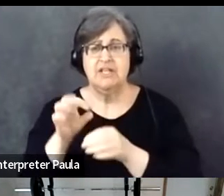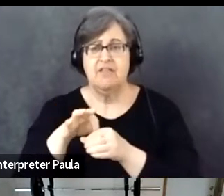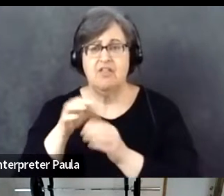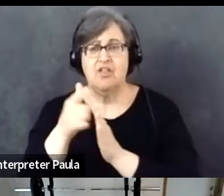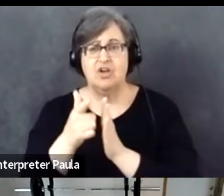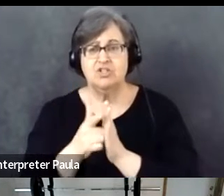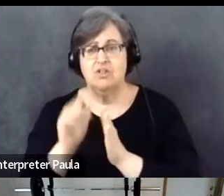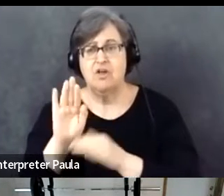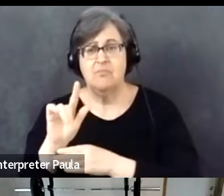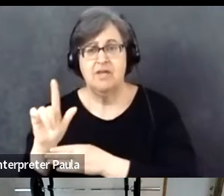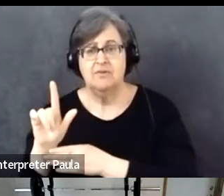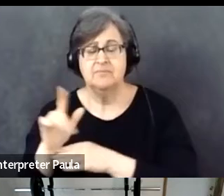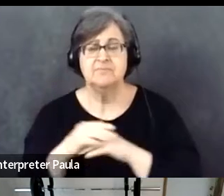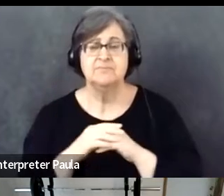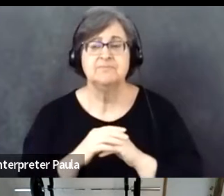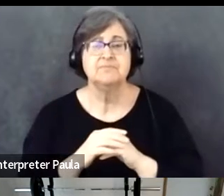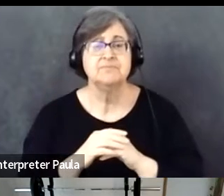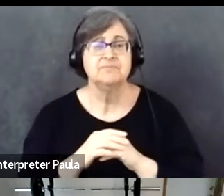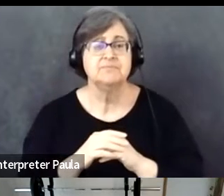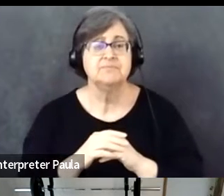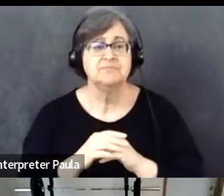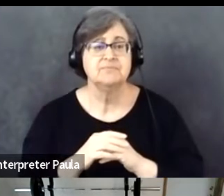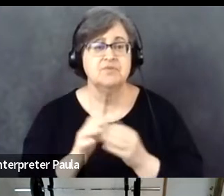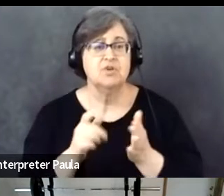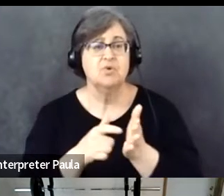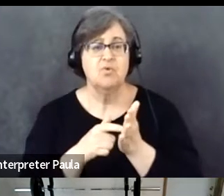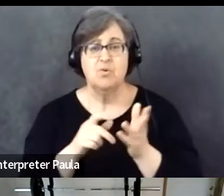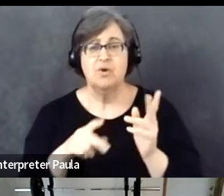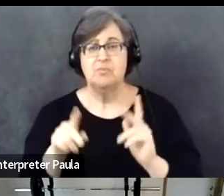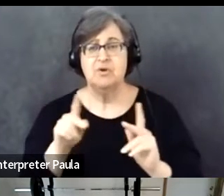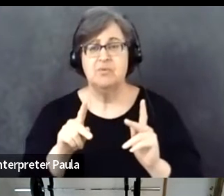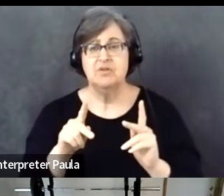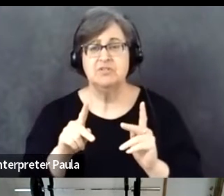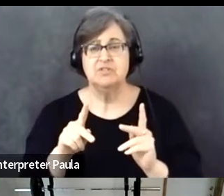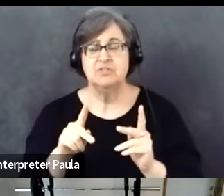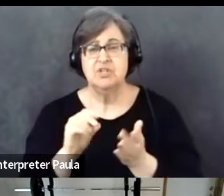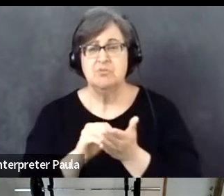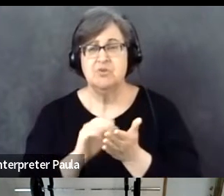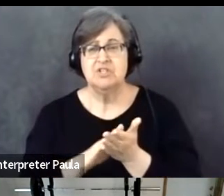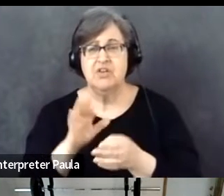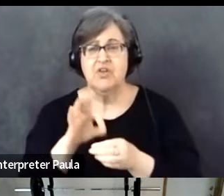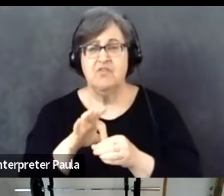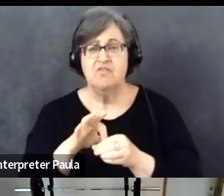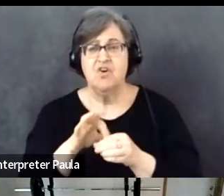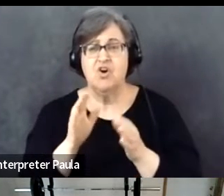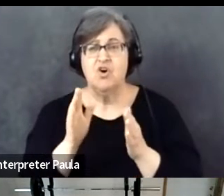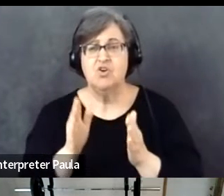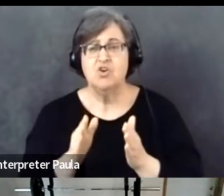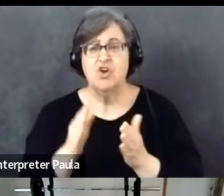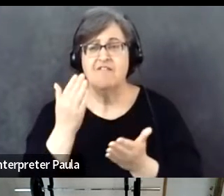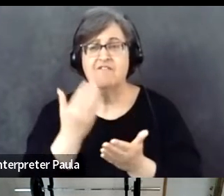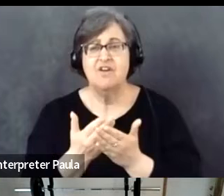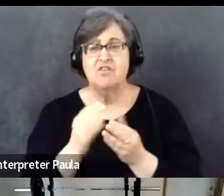bill, and in particular requiring people to put their voter verification number on their absentee